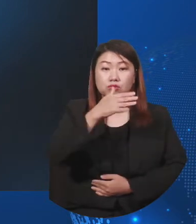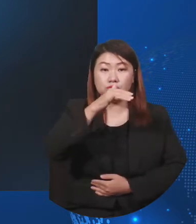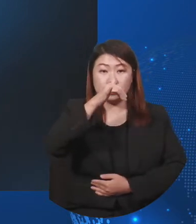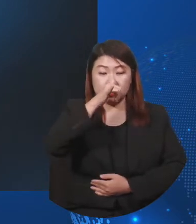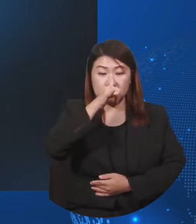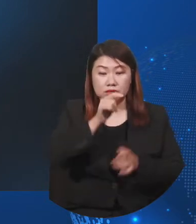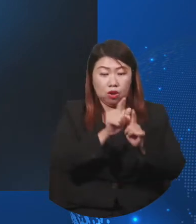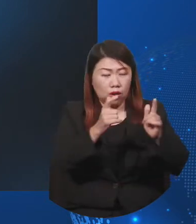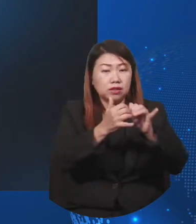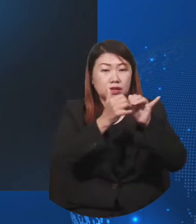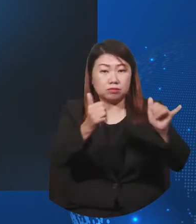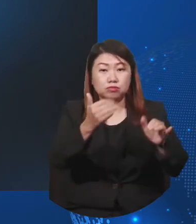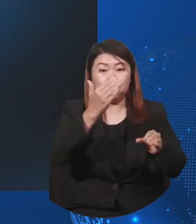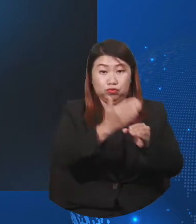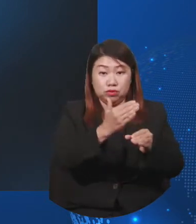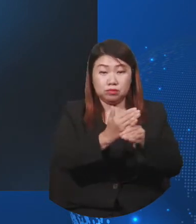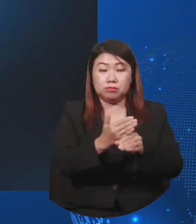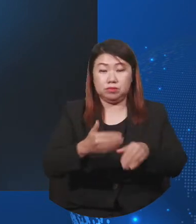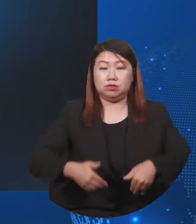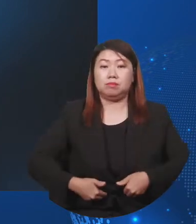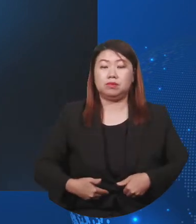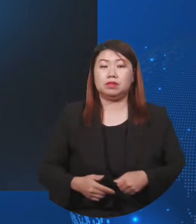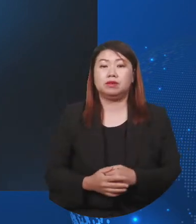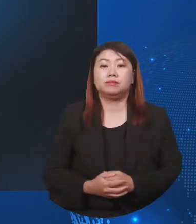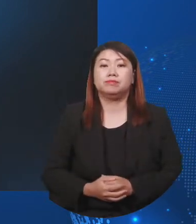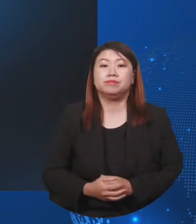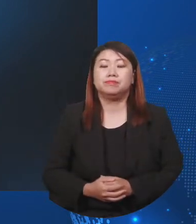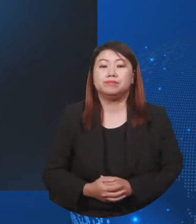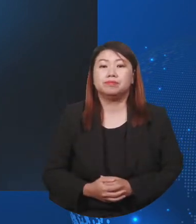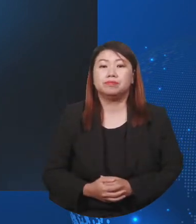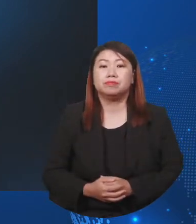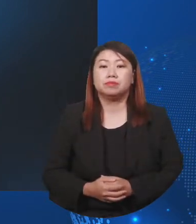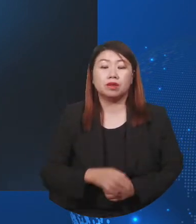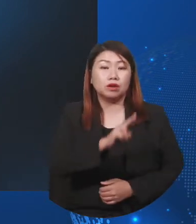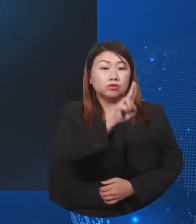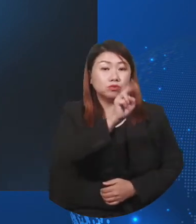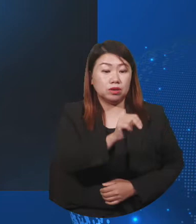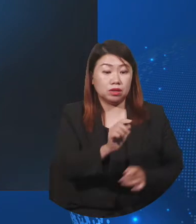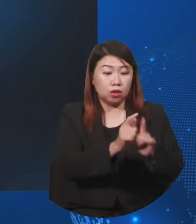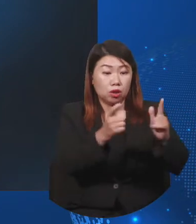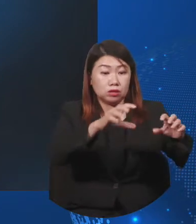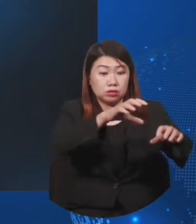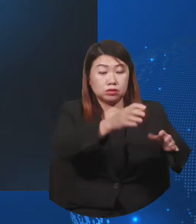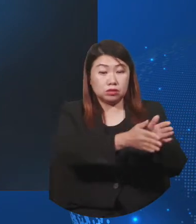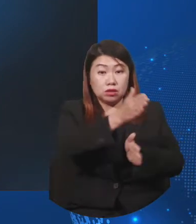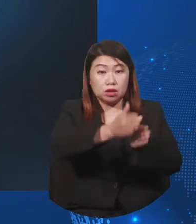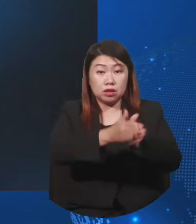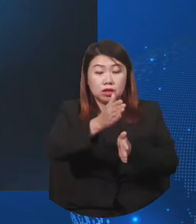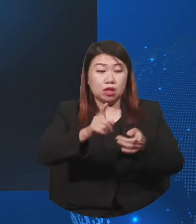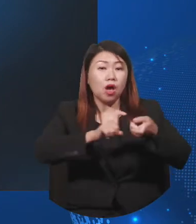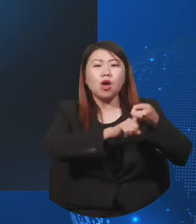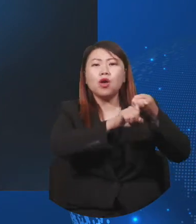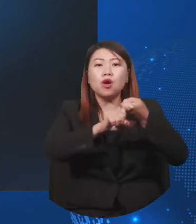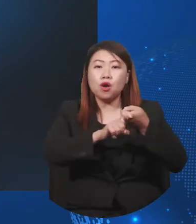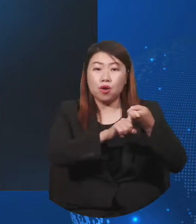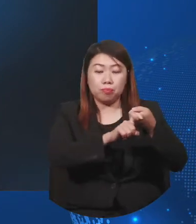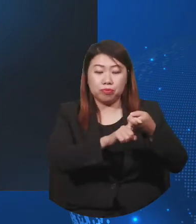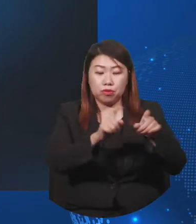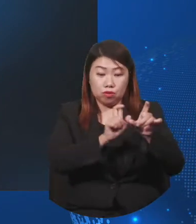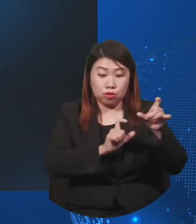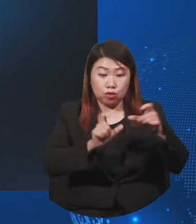our office is mandated to support cooperation. Sometimes I really feel very proud. No matter how challenging it